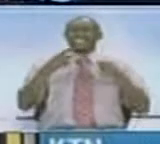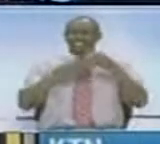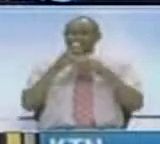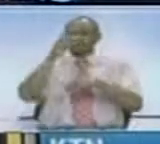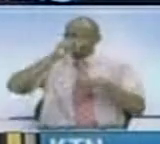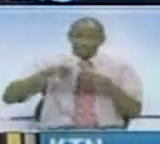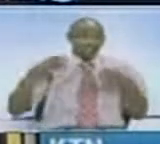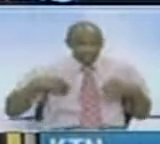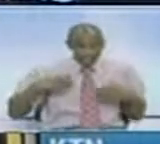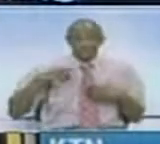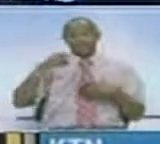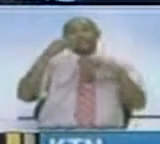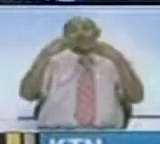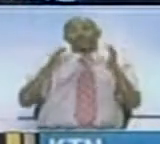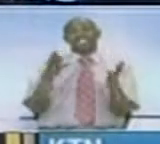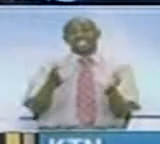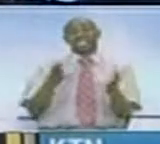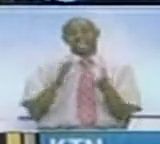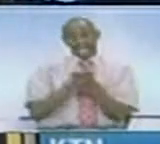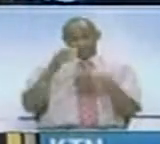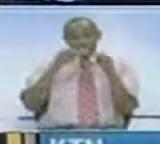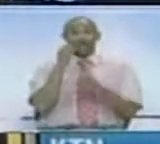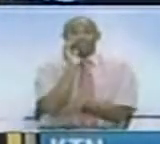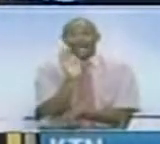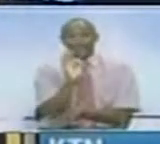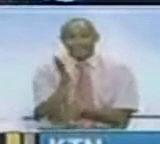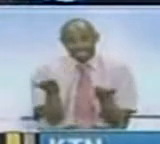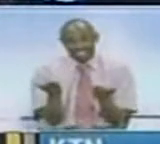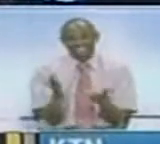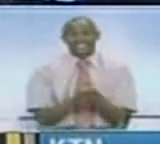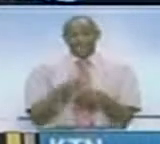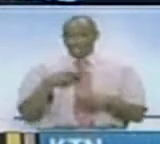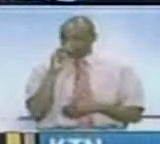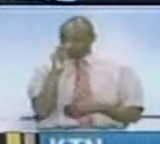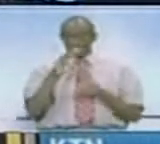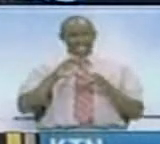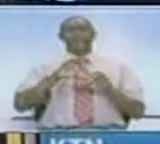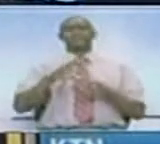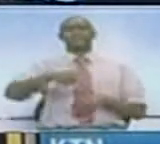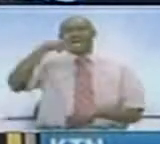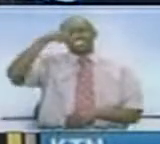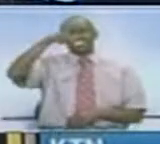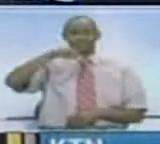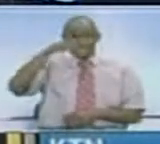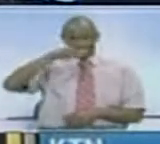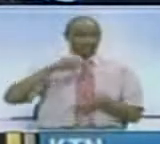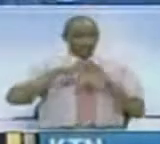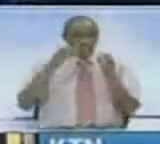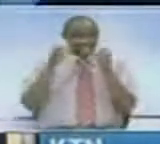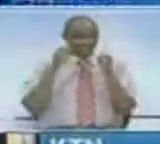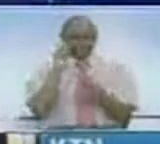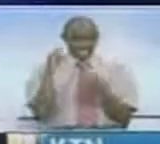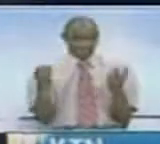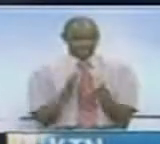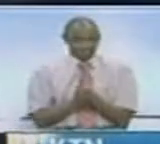174,000 spectators in the stadium alone. Now, let's look at the budget. It's all about the budget this week, so we shall look at the